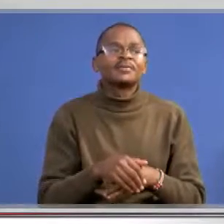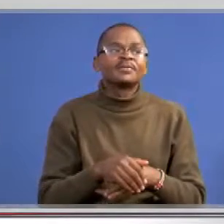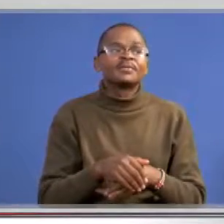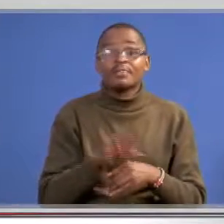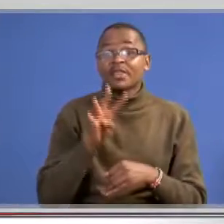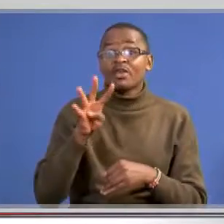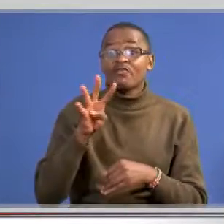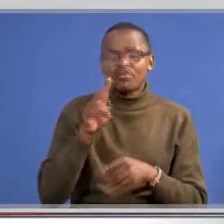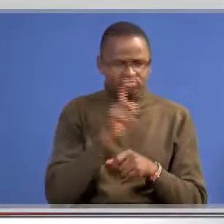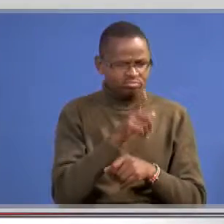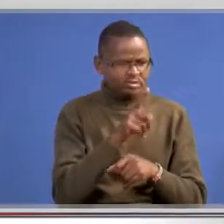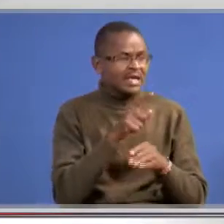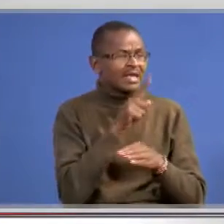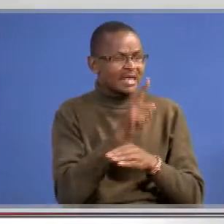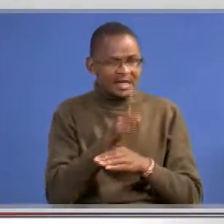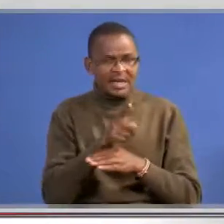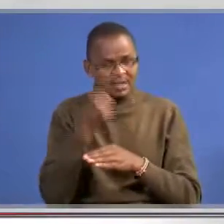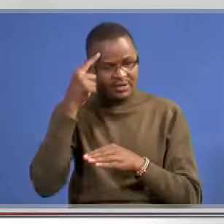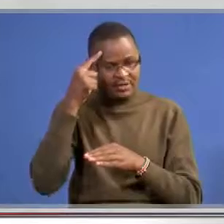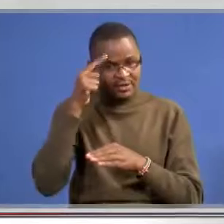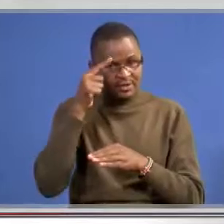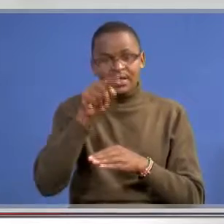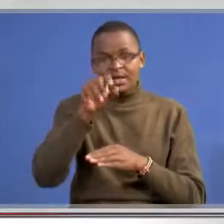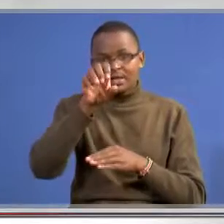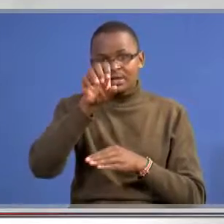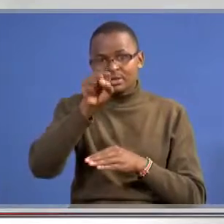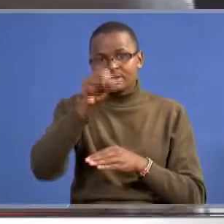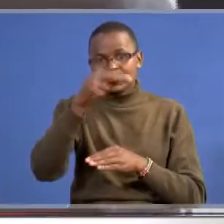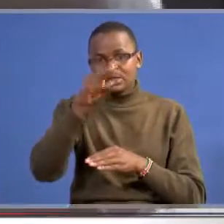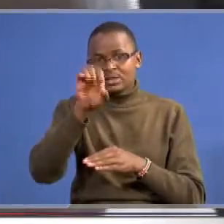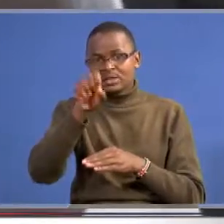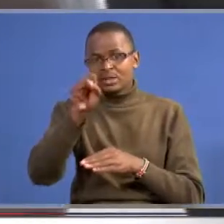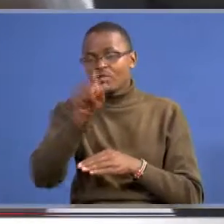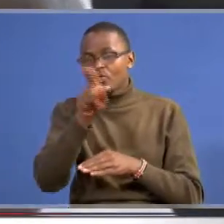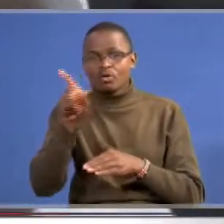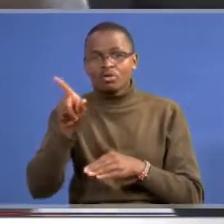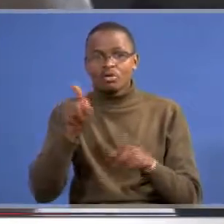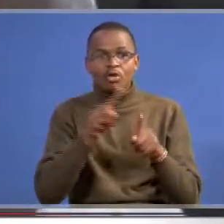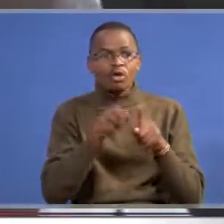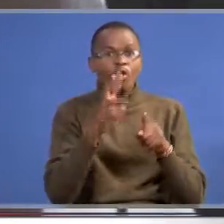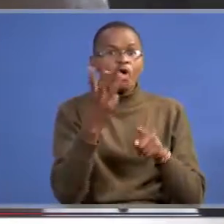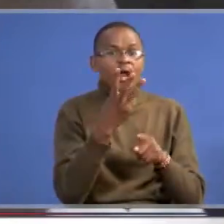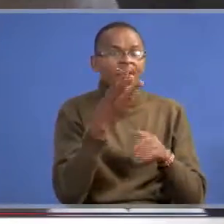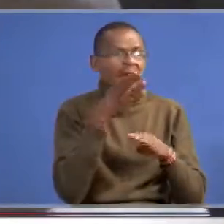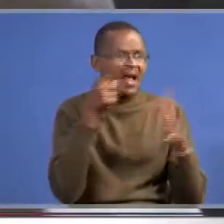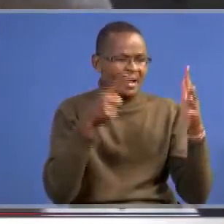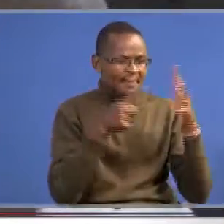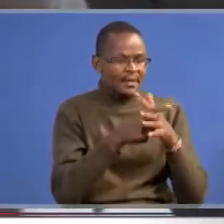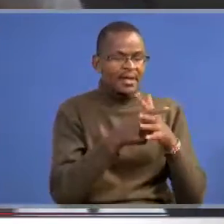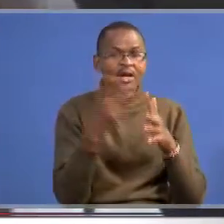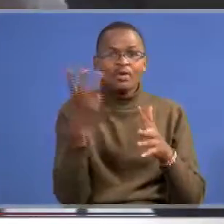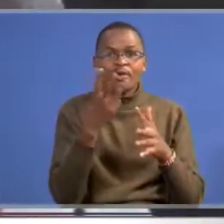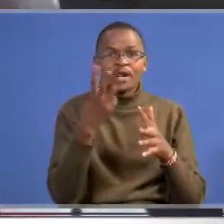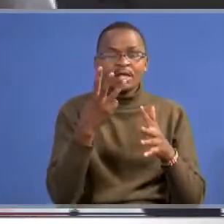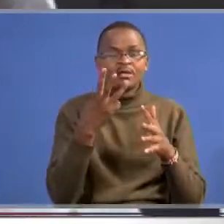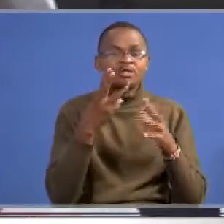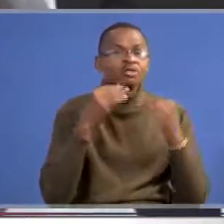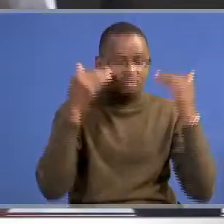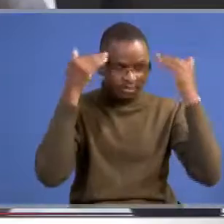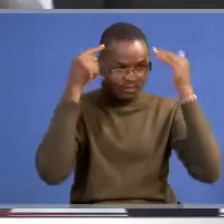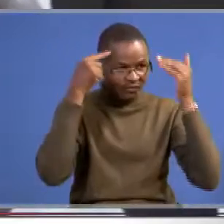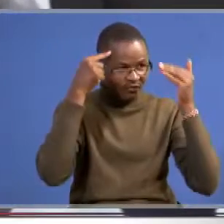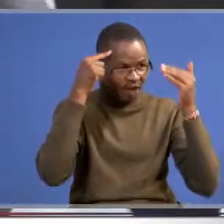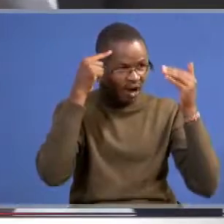The four accused of killing Magistrate Chesang's husband, together with her, on Wednesday appeared before Machakos court